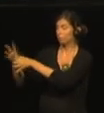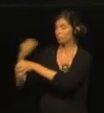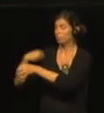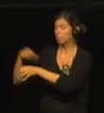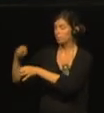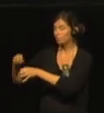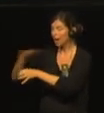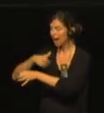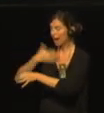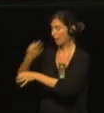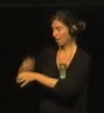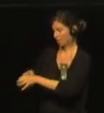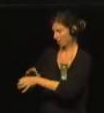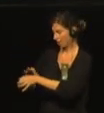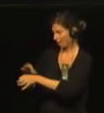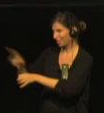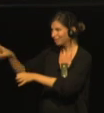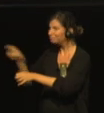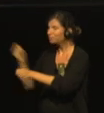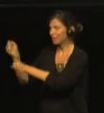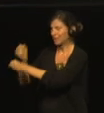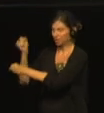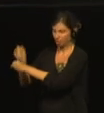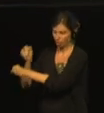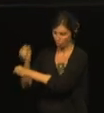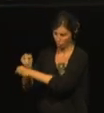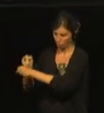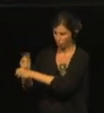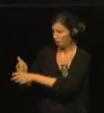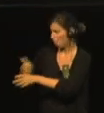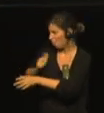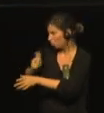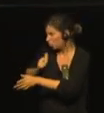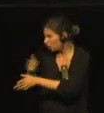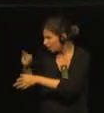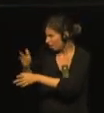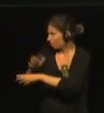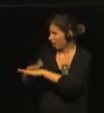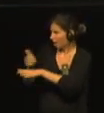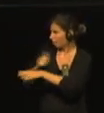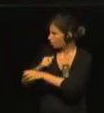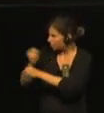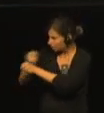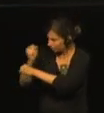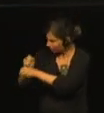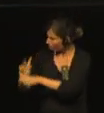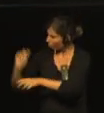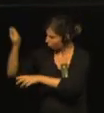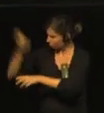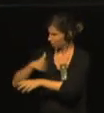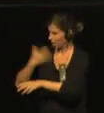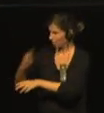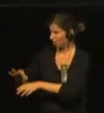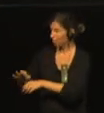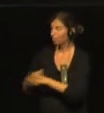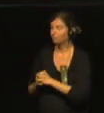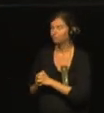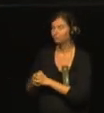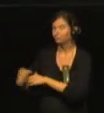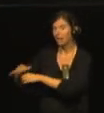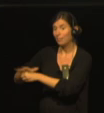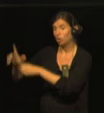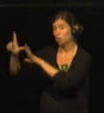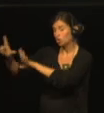opportunities. And then, in the end, domain seven, income and poverty, which relates to